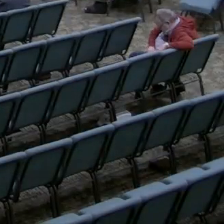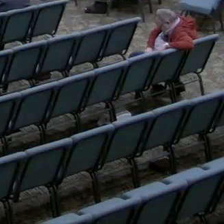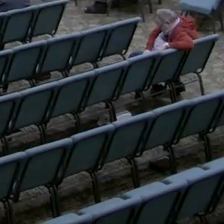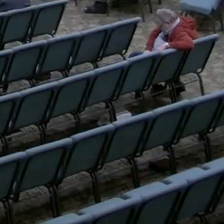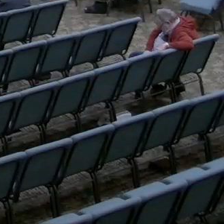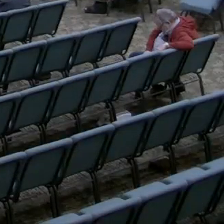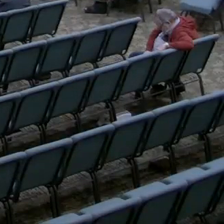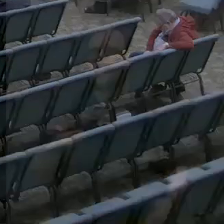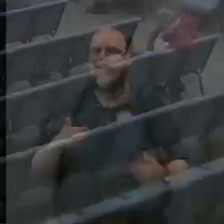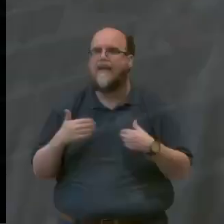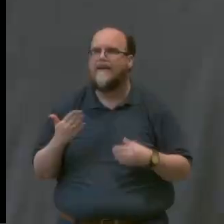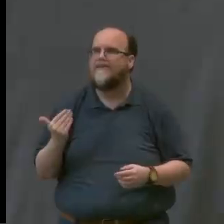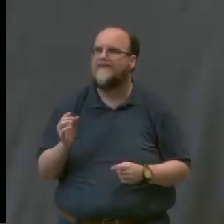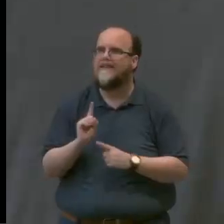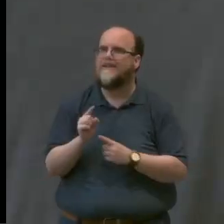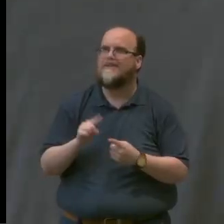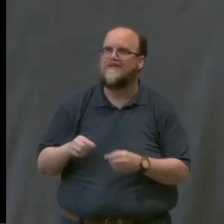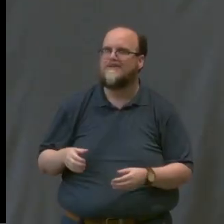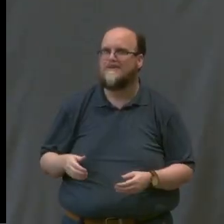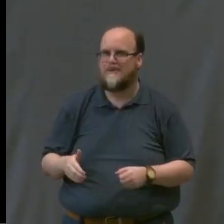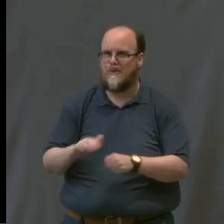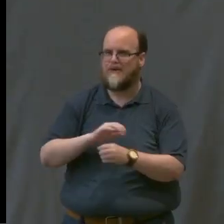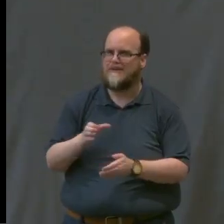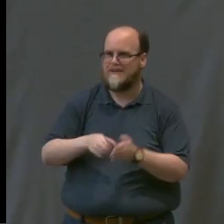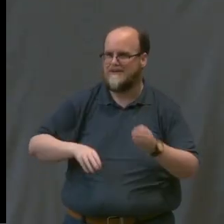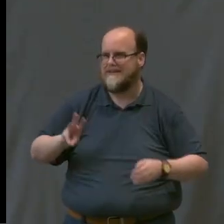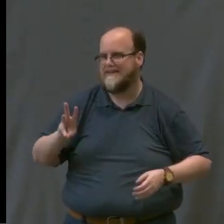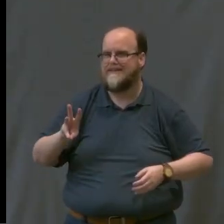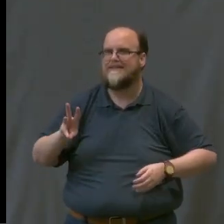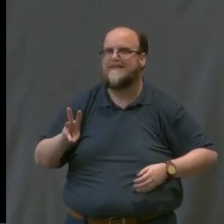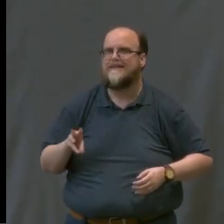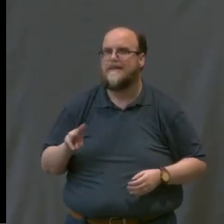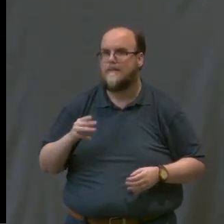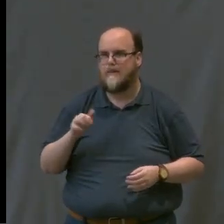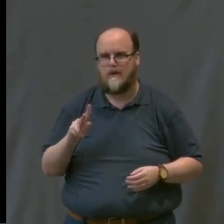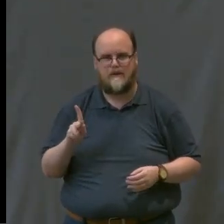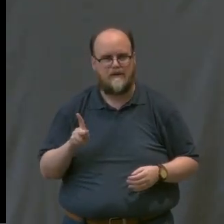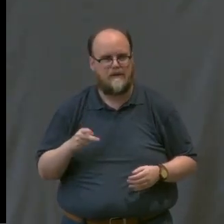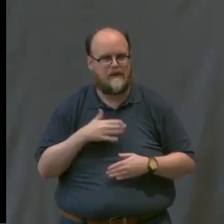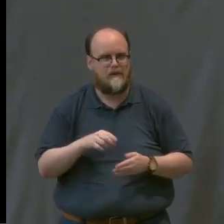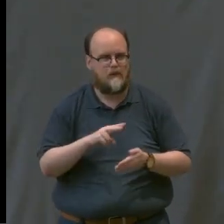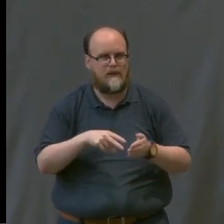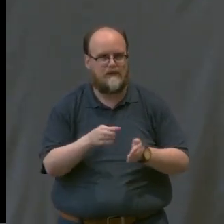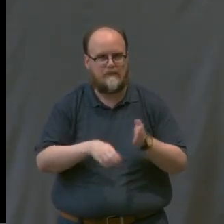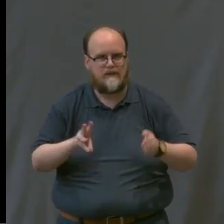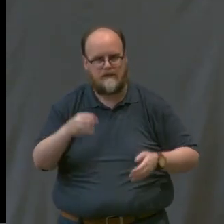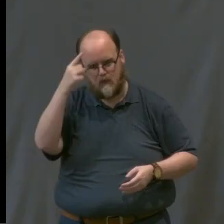We have 15 minutes to cover chapter 6. Okay, Mark, will you please read chapter 6 for